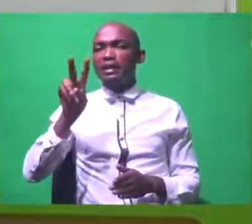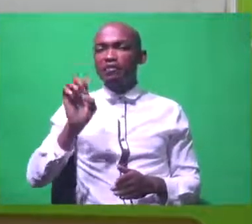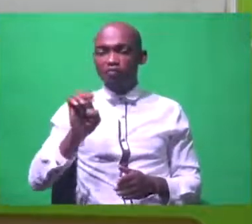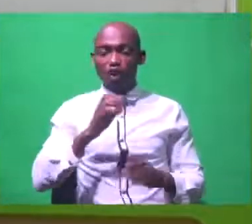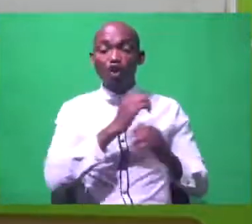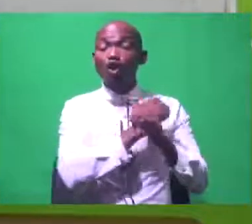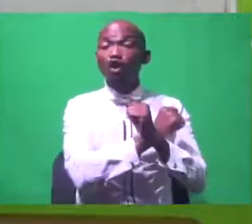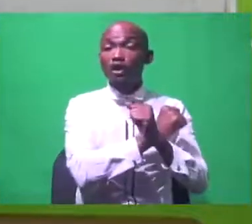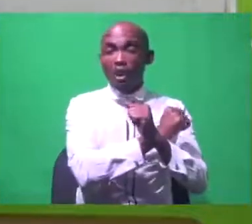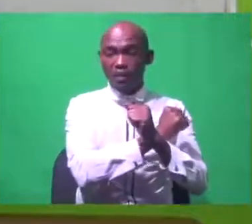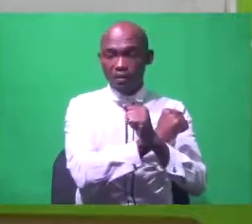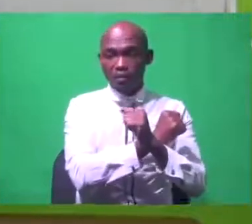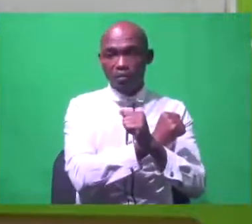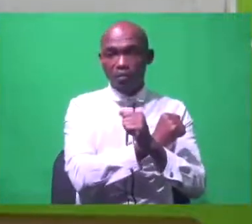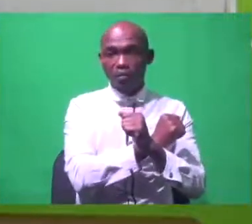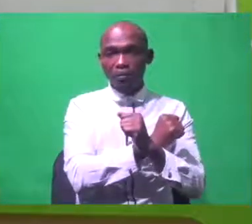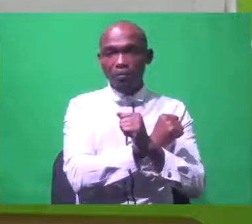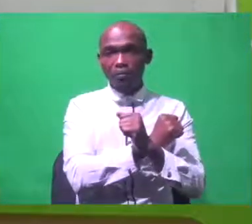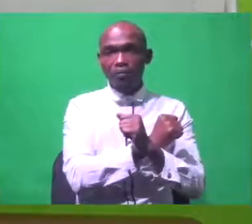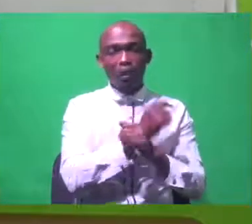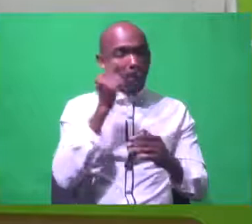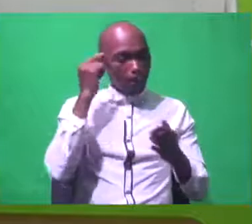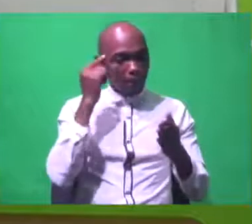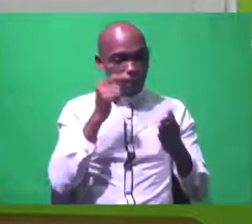communalism? Primitive communalism.